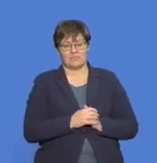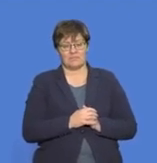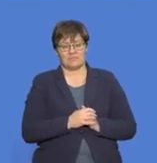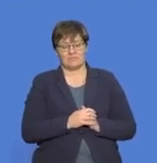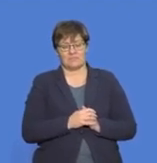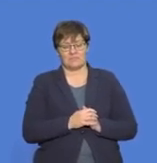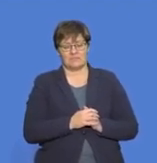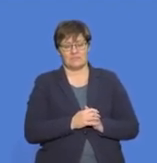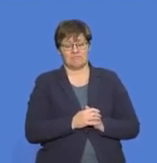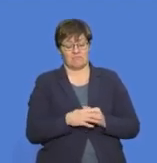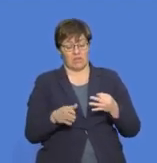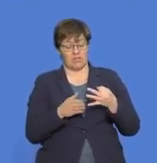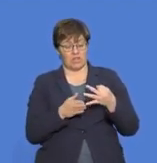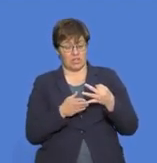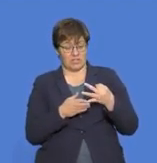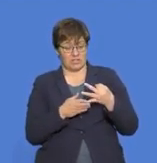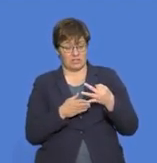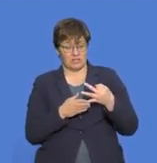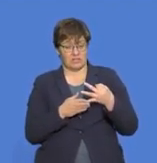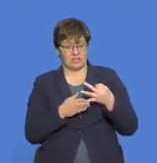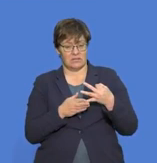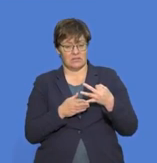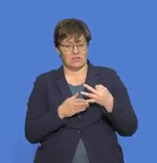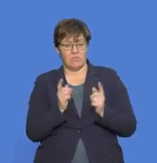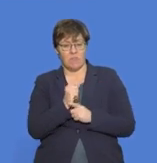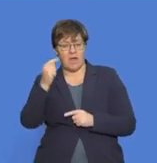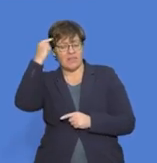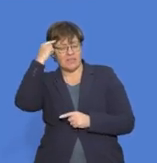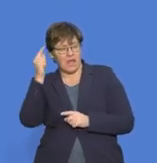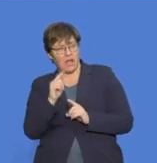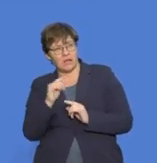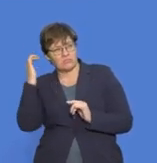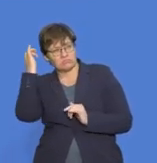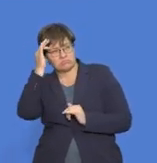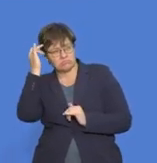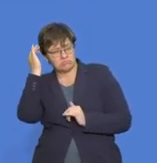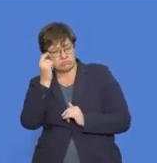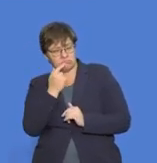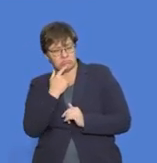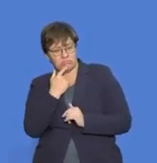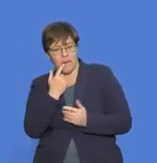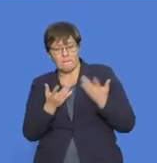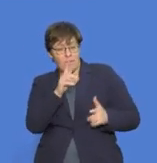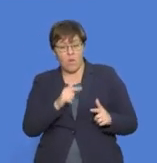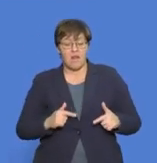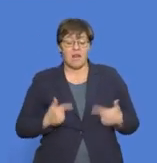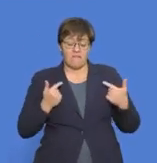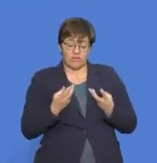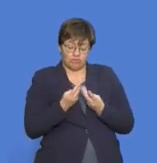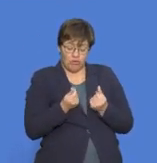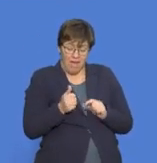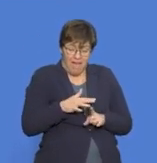Then, the third one requires you to think. If you lived in a dry